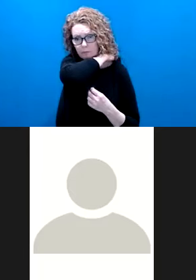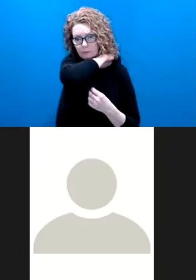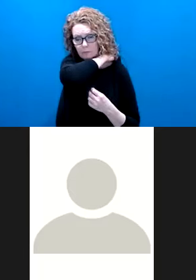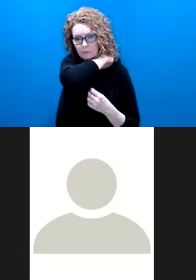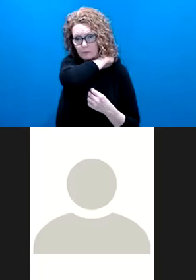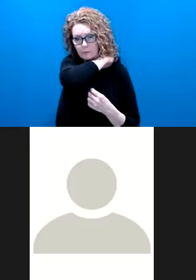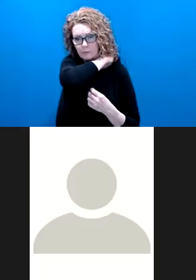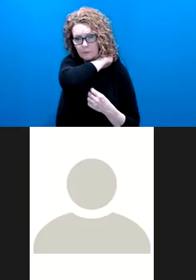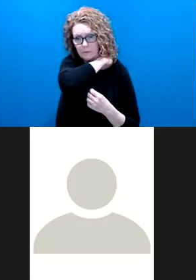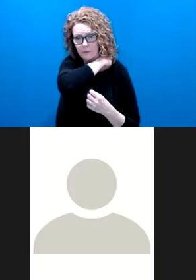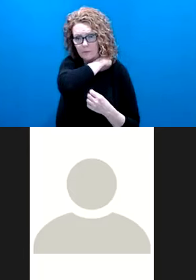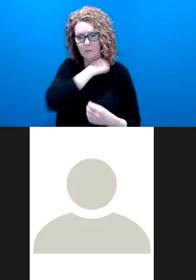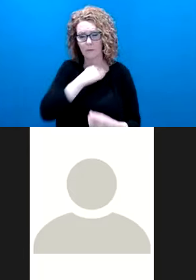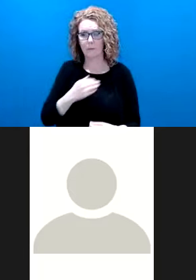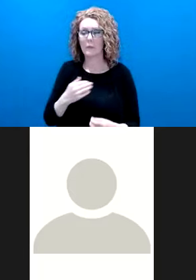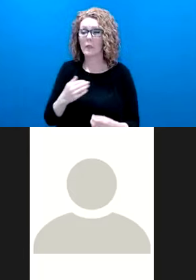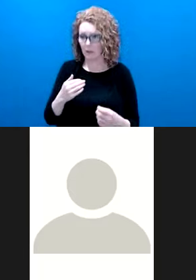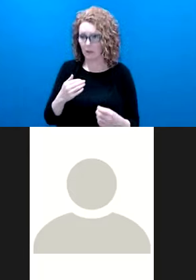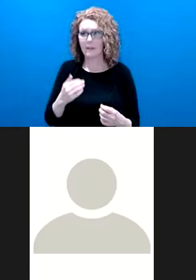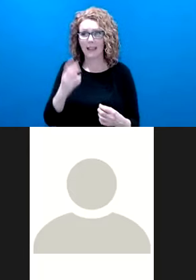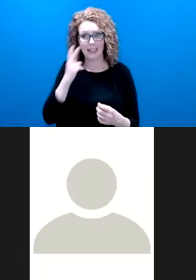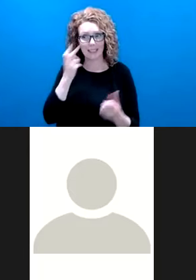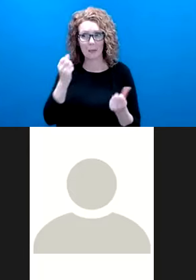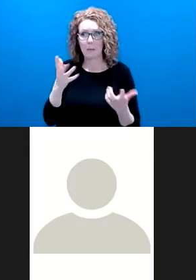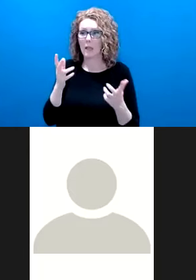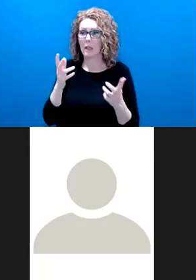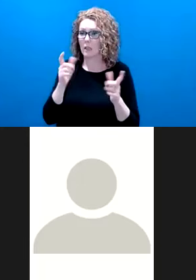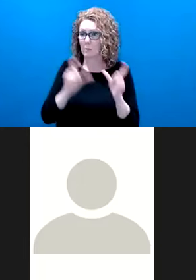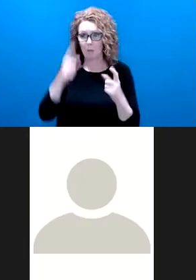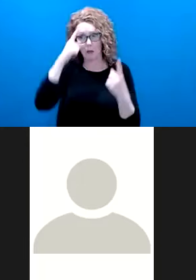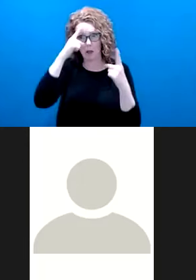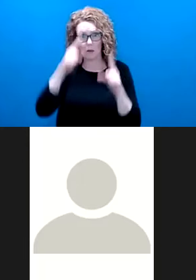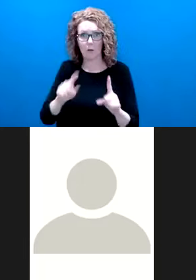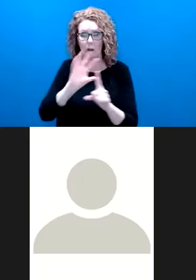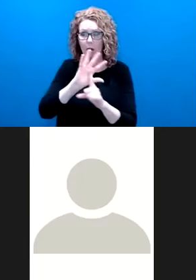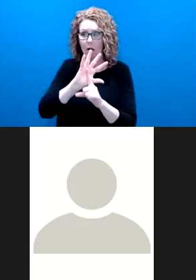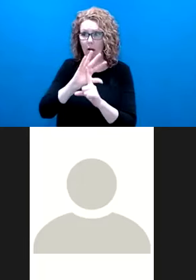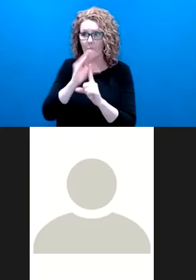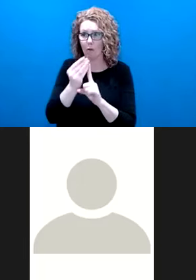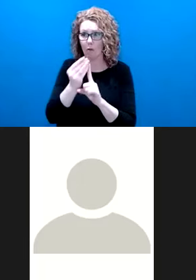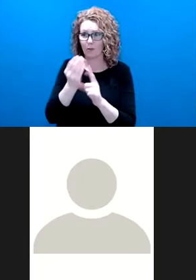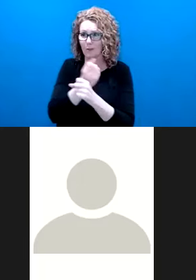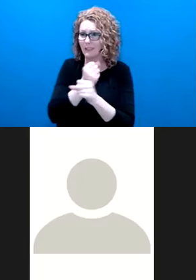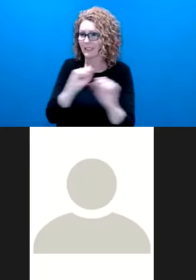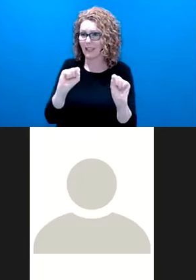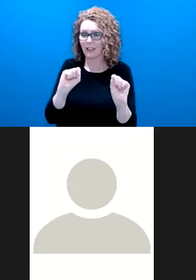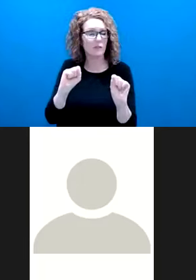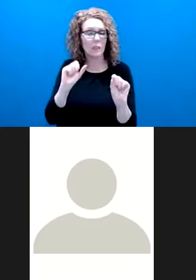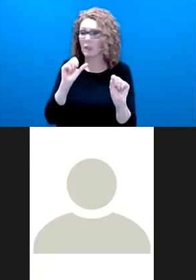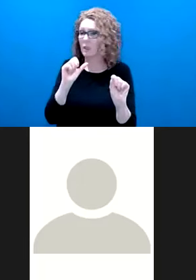We do have agreements that it does need to be expanded on, at least in the definitions, to be more